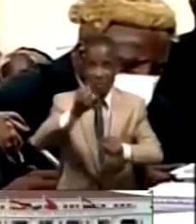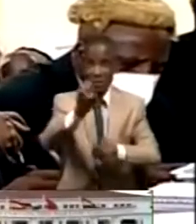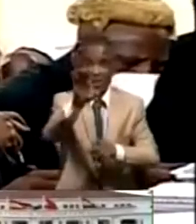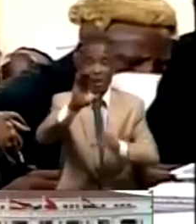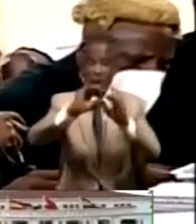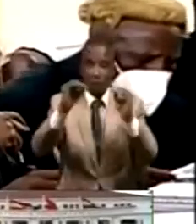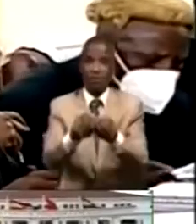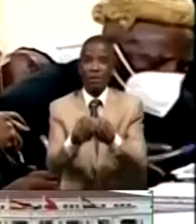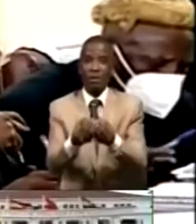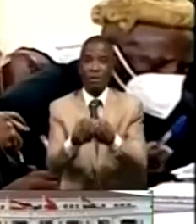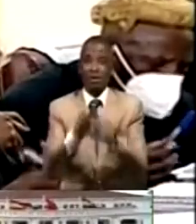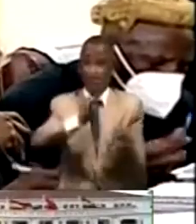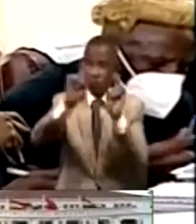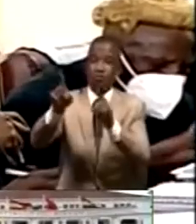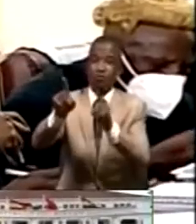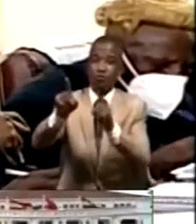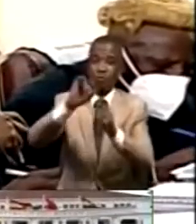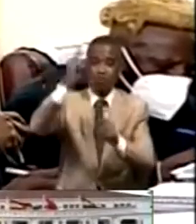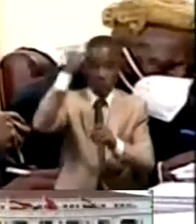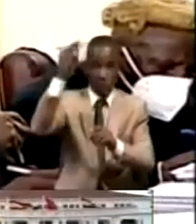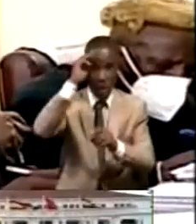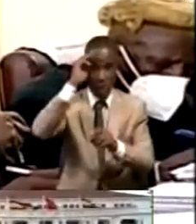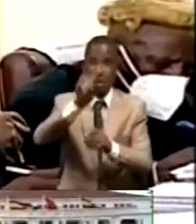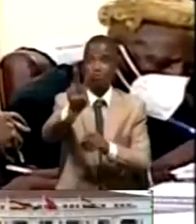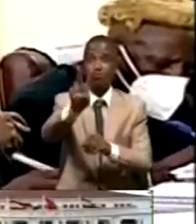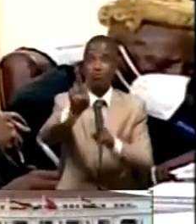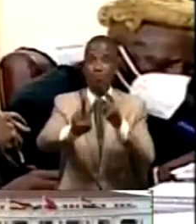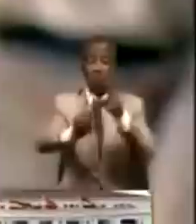and go to the petitioner, and you left, both of you.